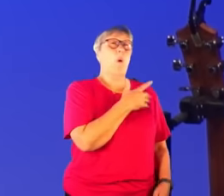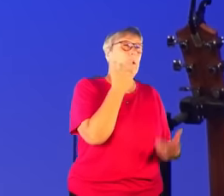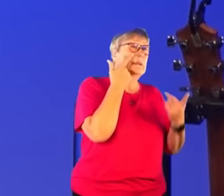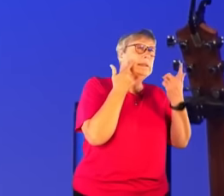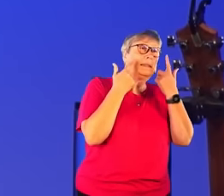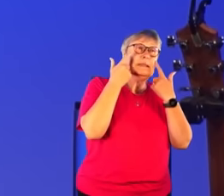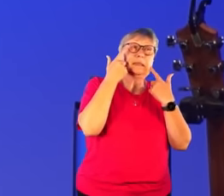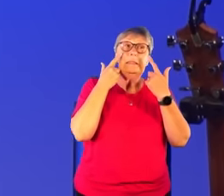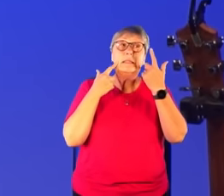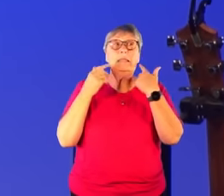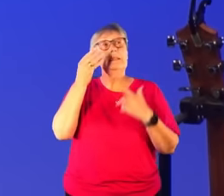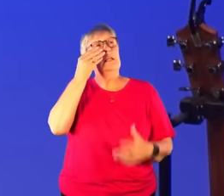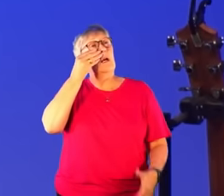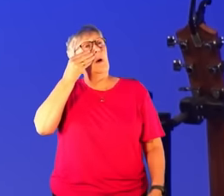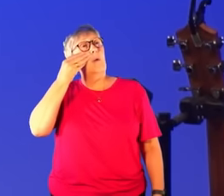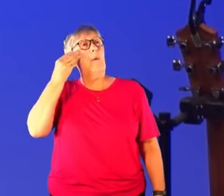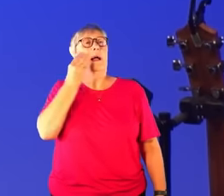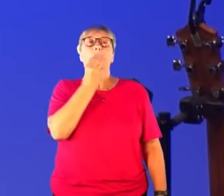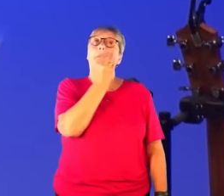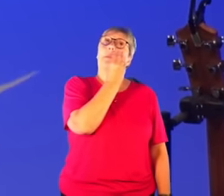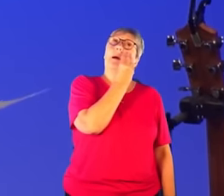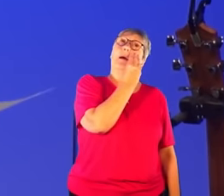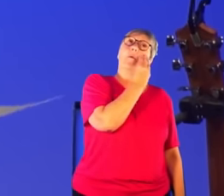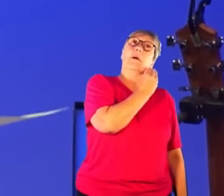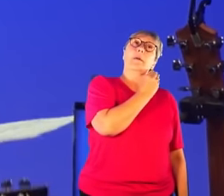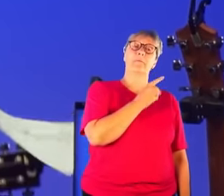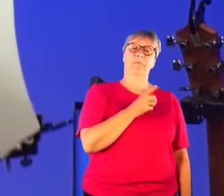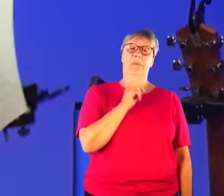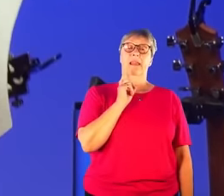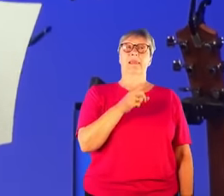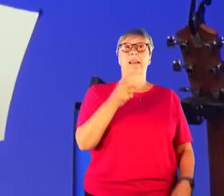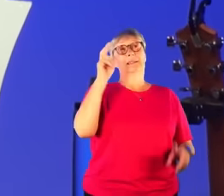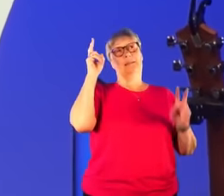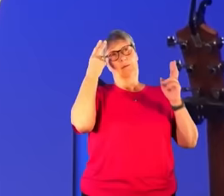their eyes. This is a day will dawn.